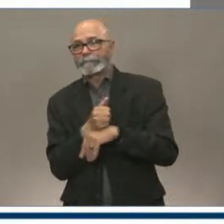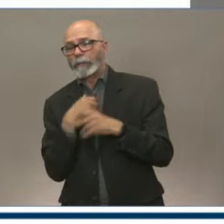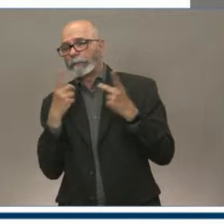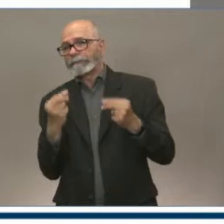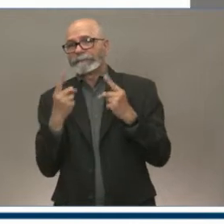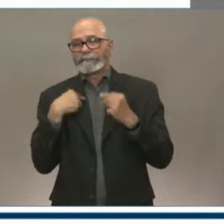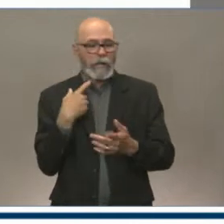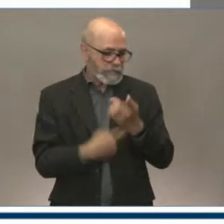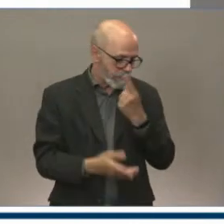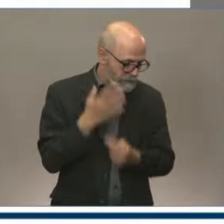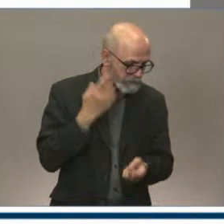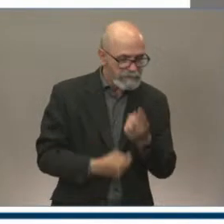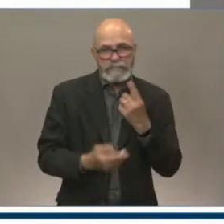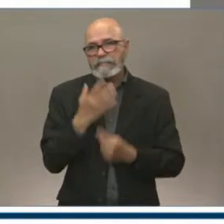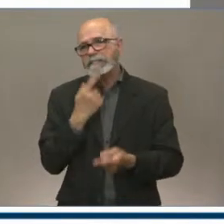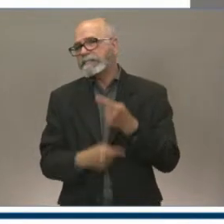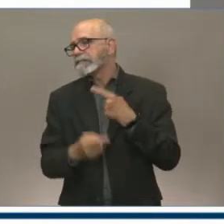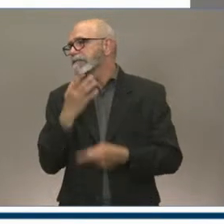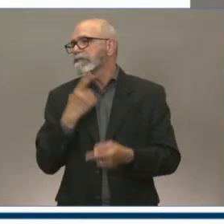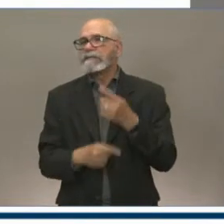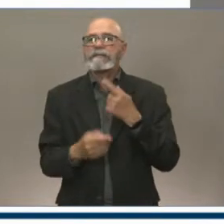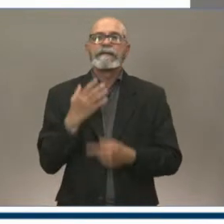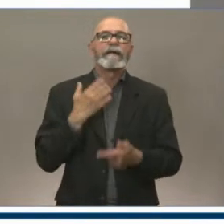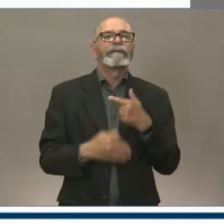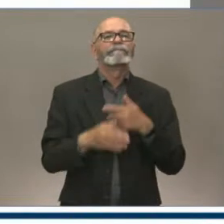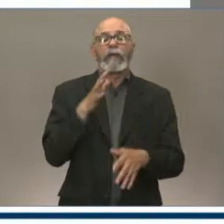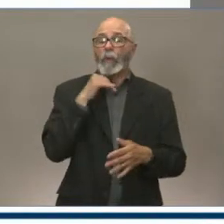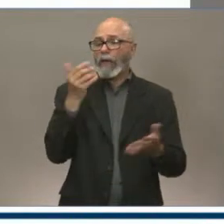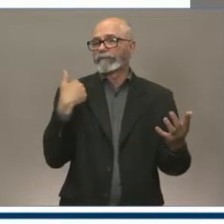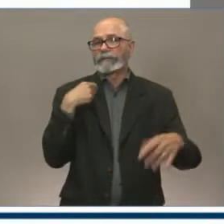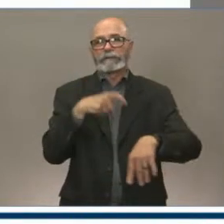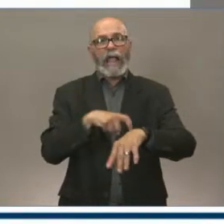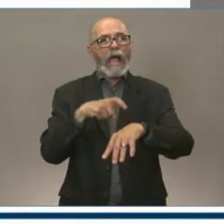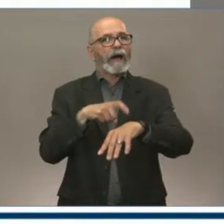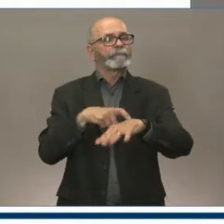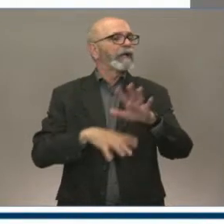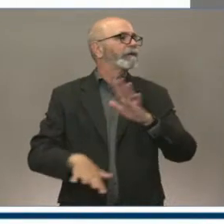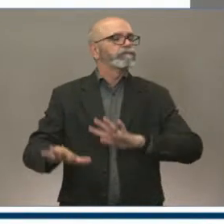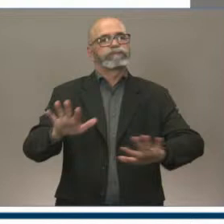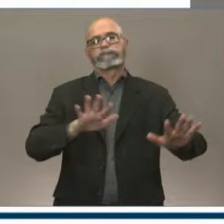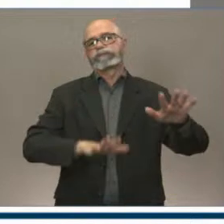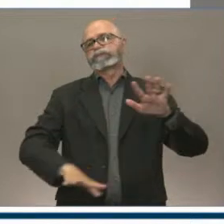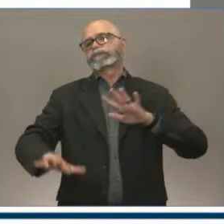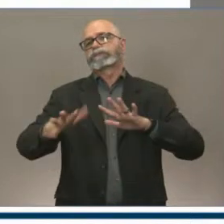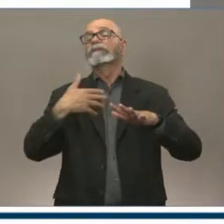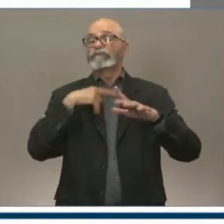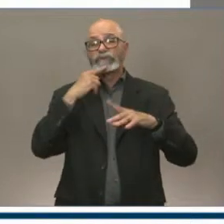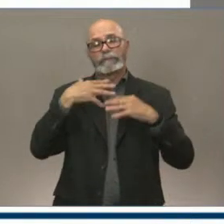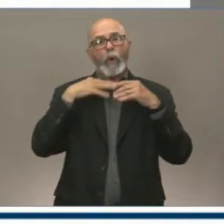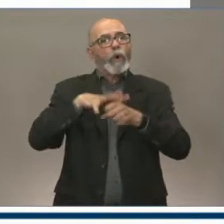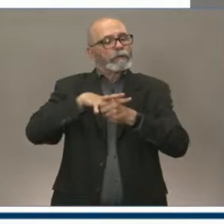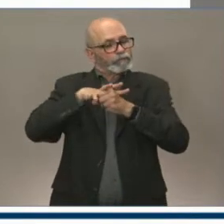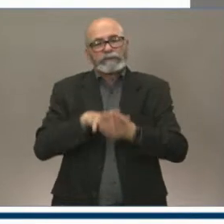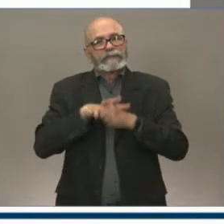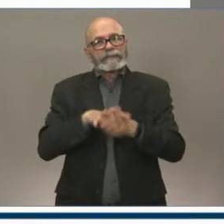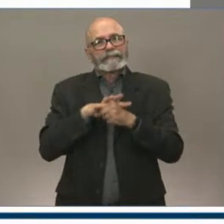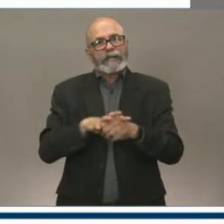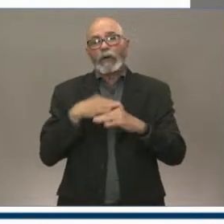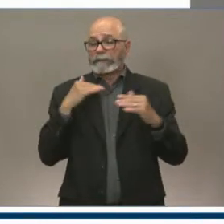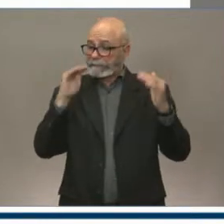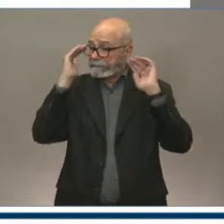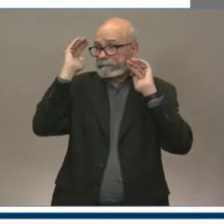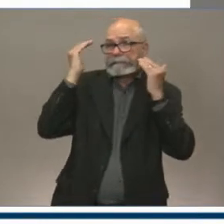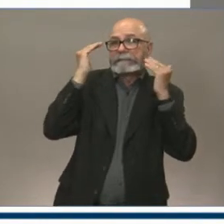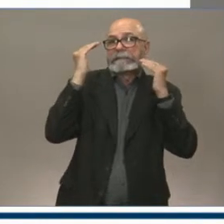but we don't have the luxury of time. So that there's a lot of pressure, but but we have to